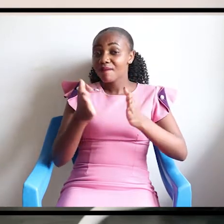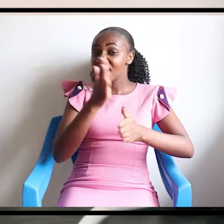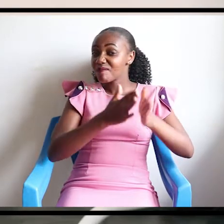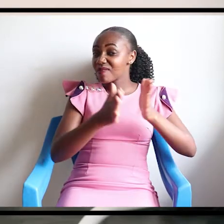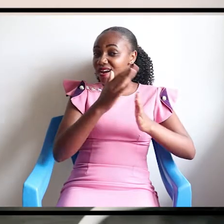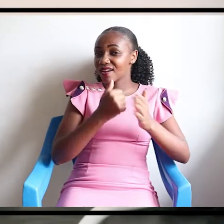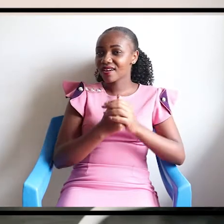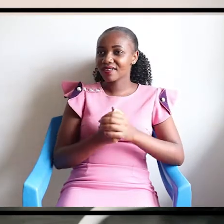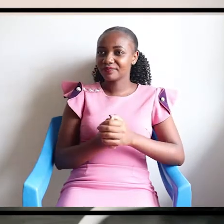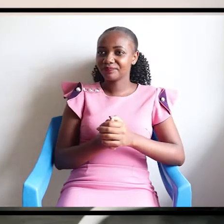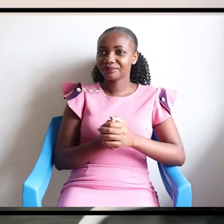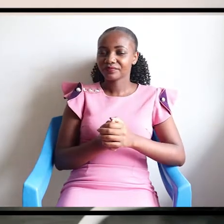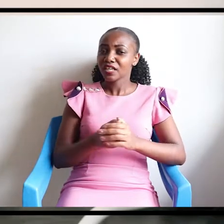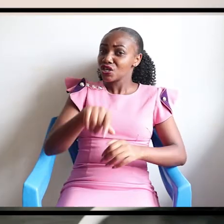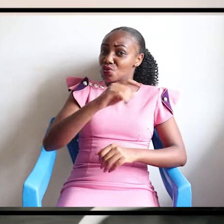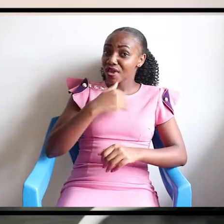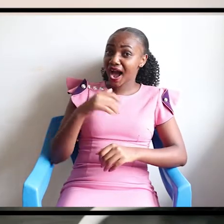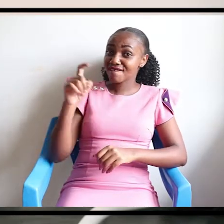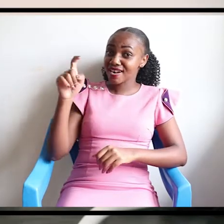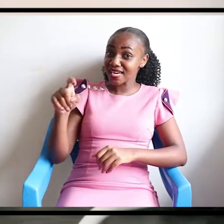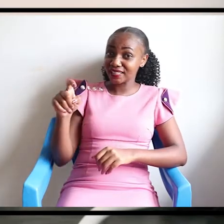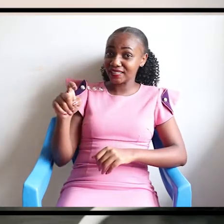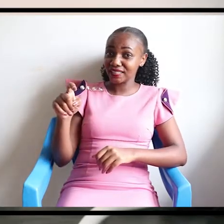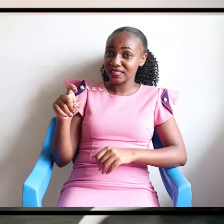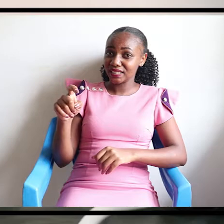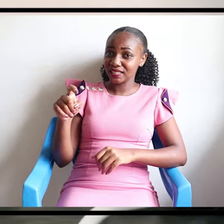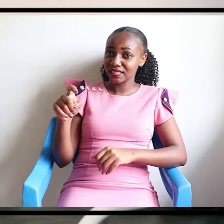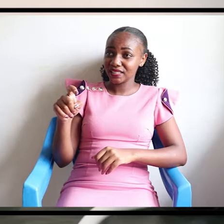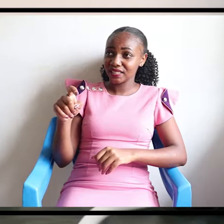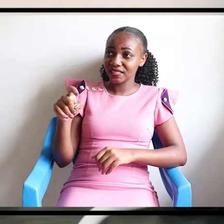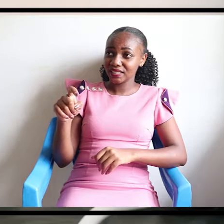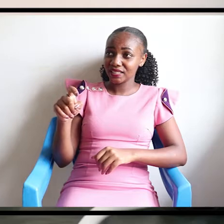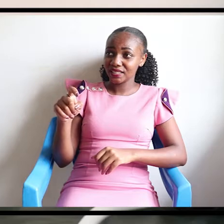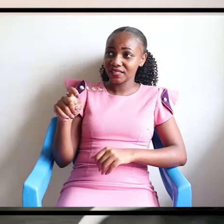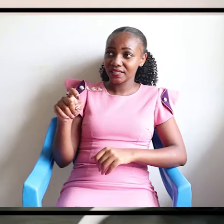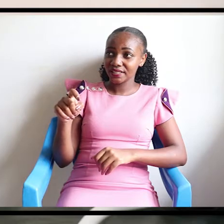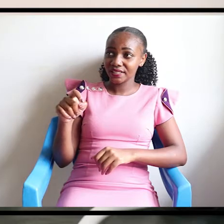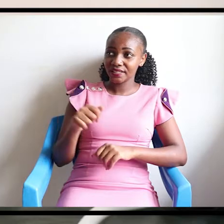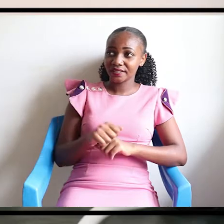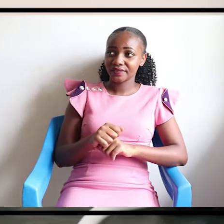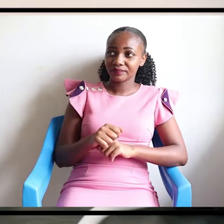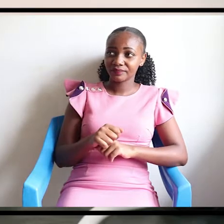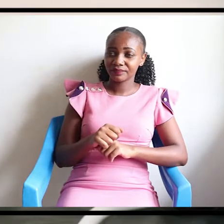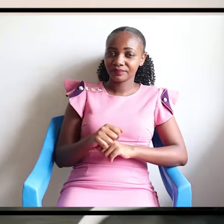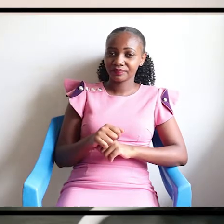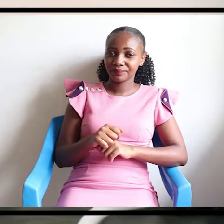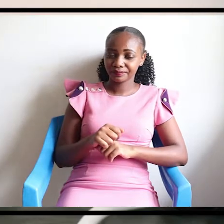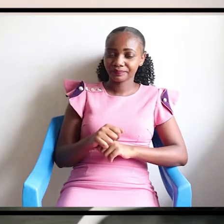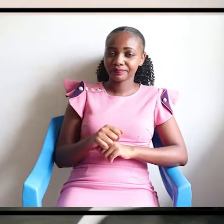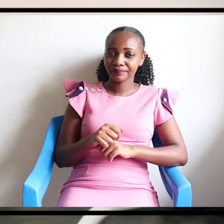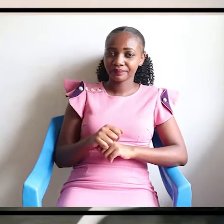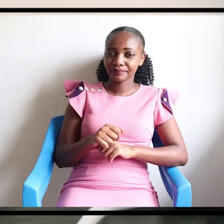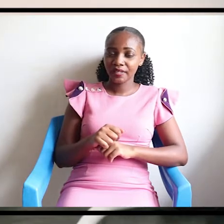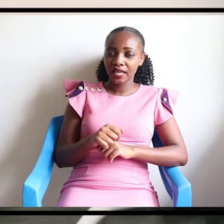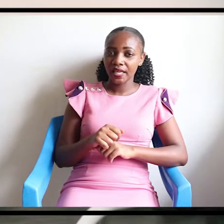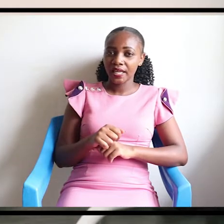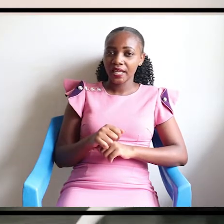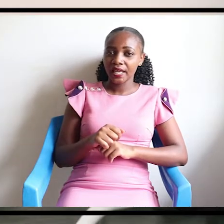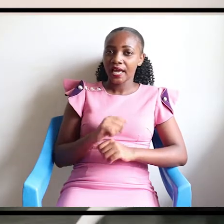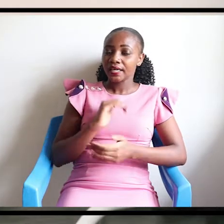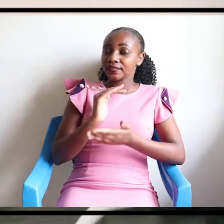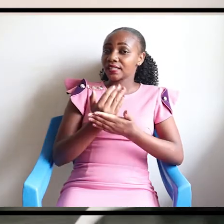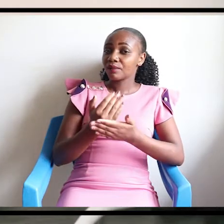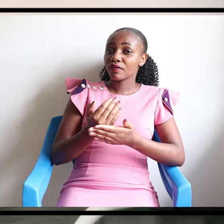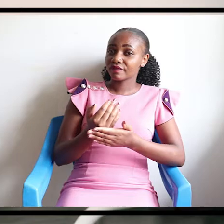there unmet needs? Yes, we do. Mm-hmm. I go ahead? Yeah, go ahead. Okay, some of the